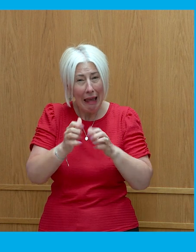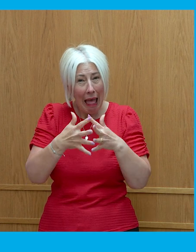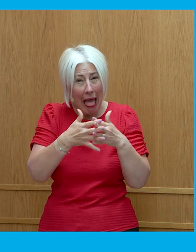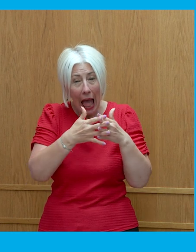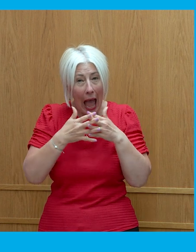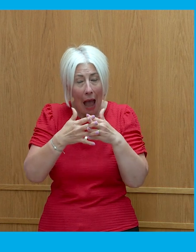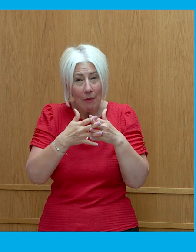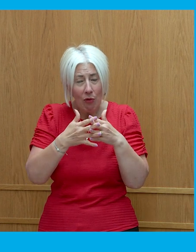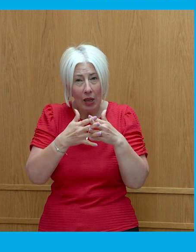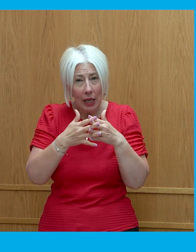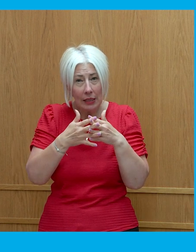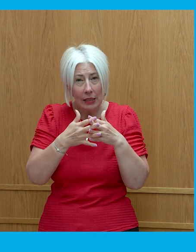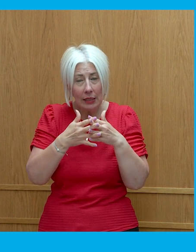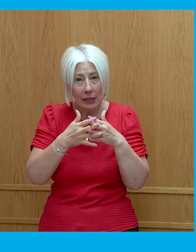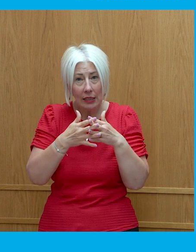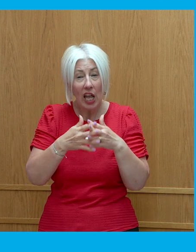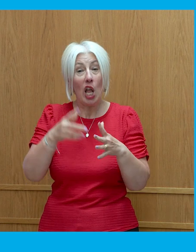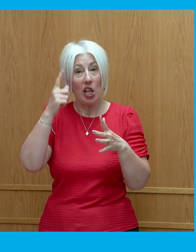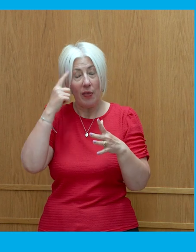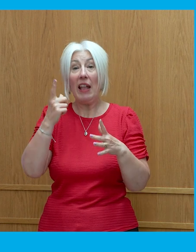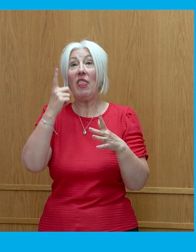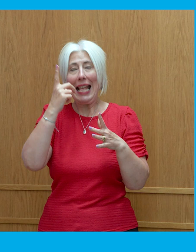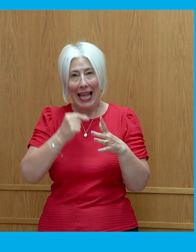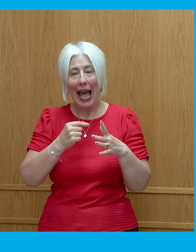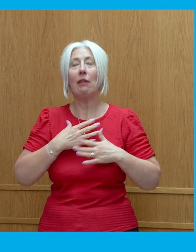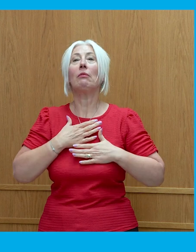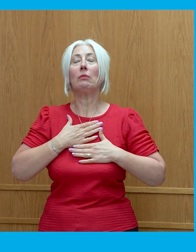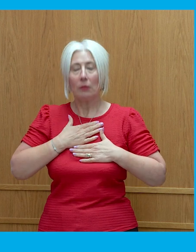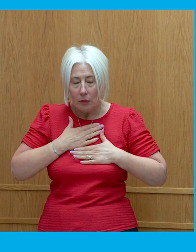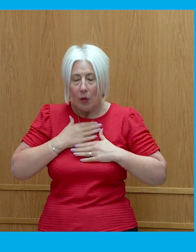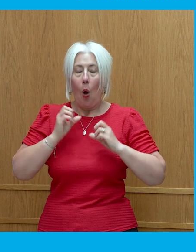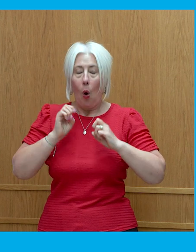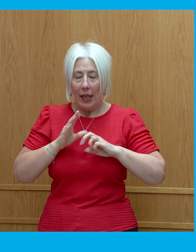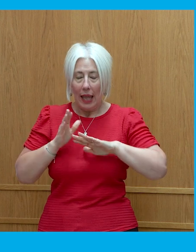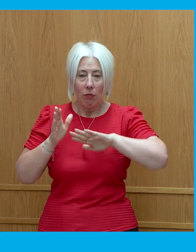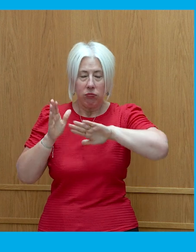over themselves enough to vote for a woman as their leader? Just on that base level.